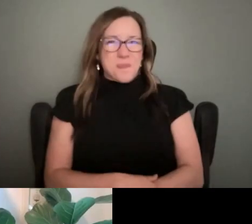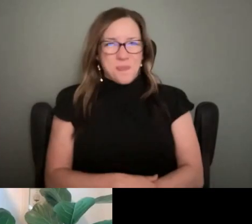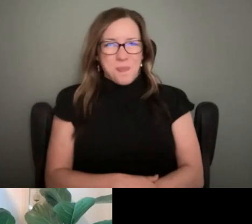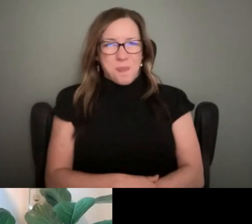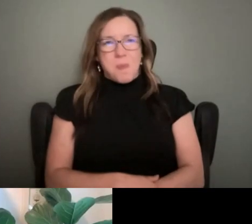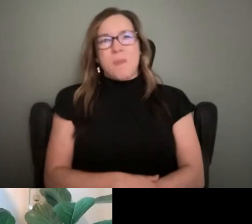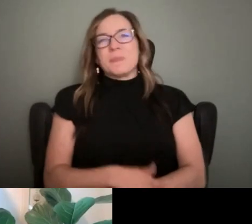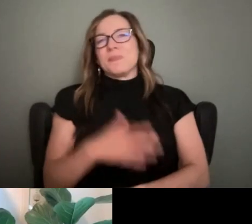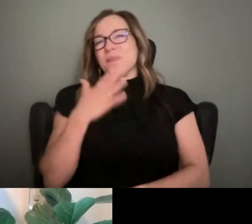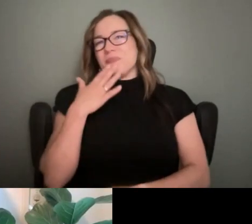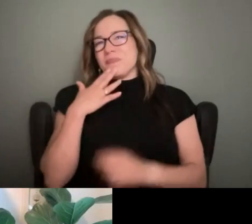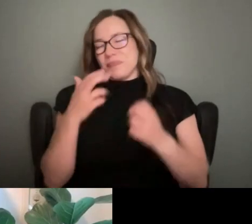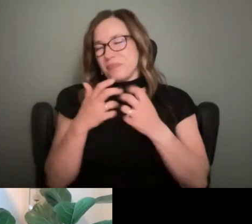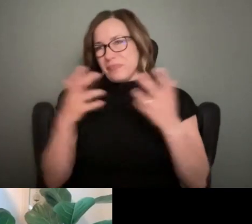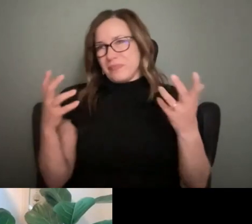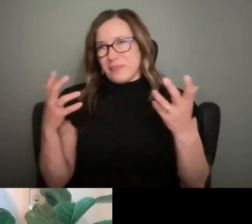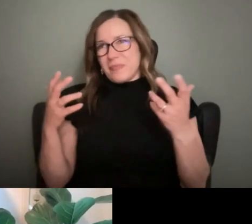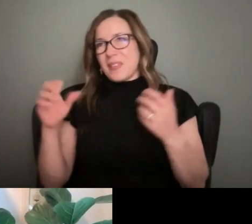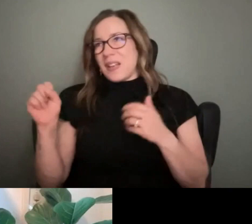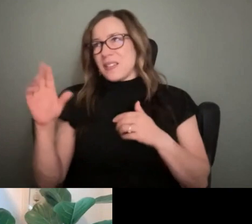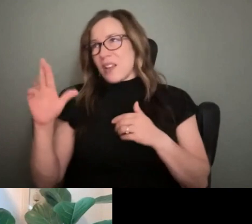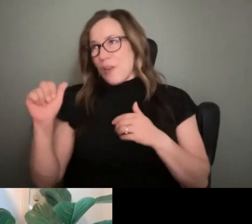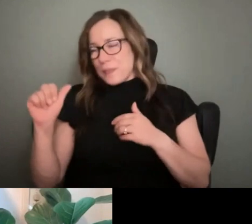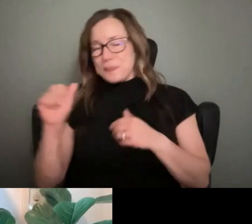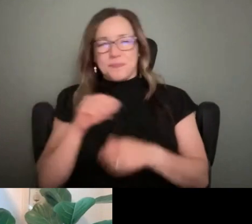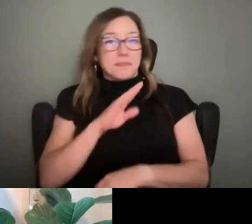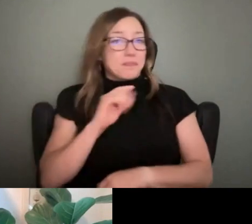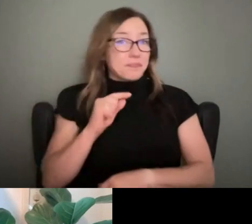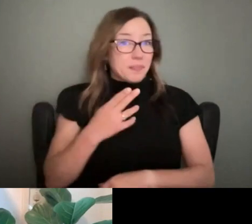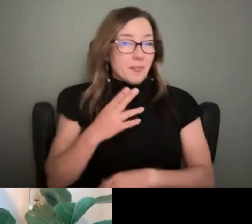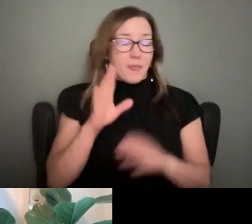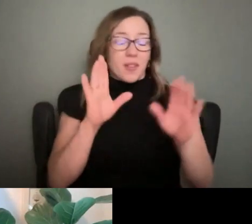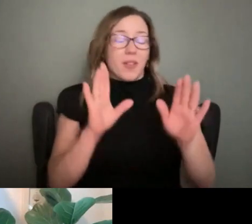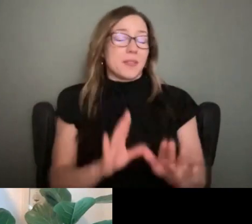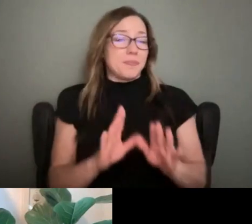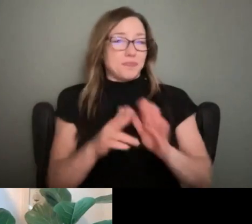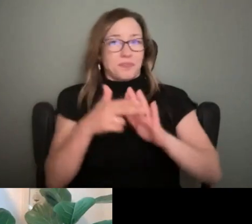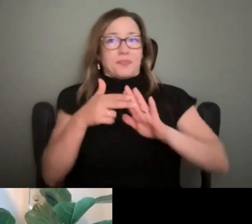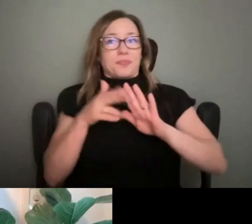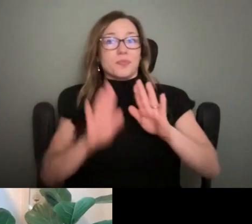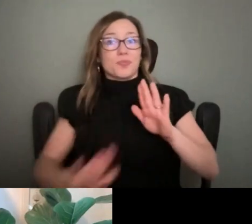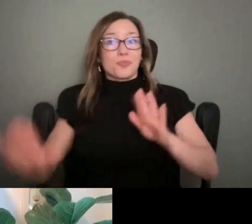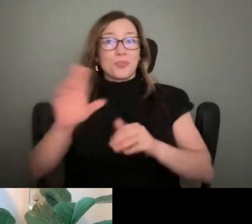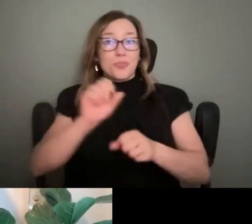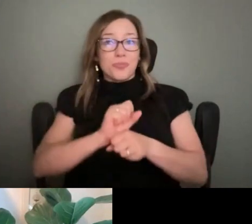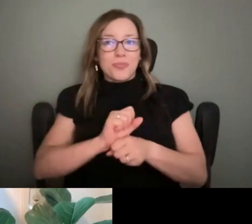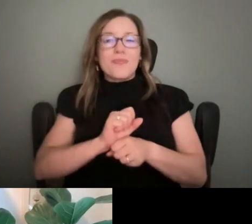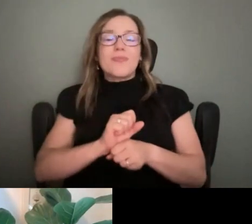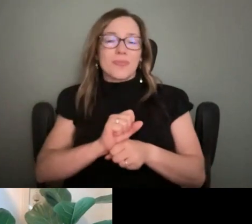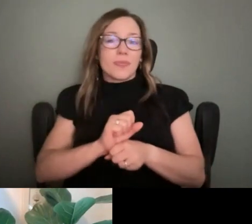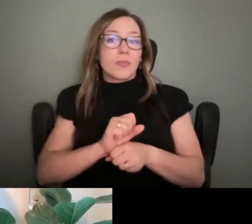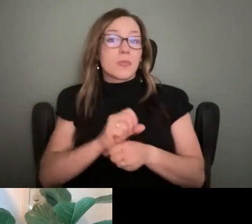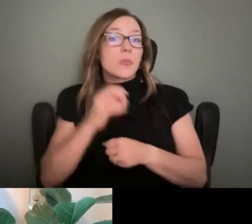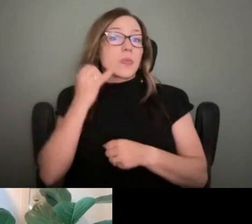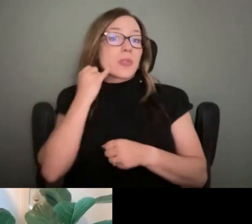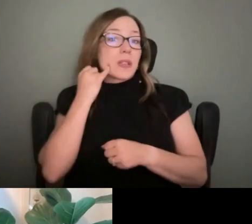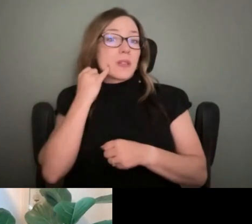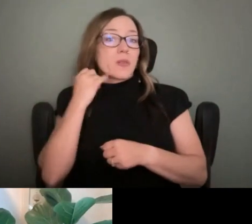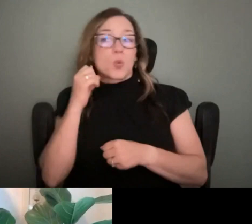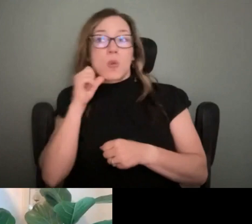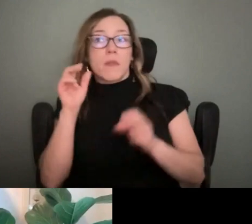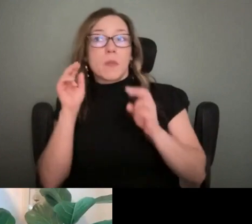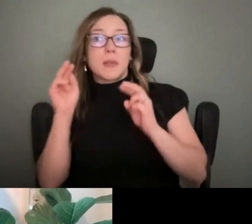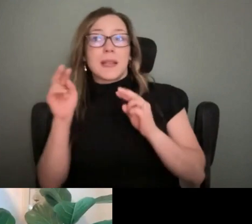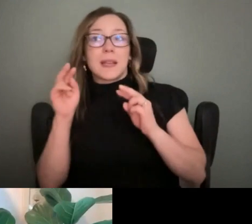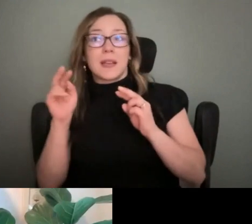Thank you. Thank you, Sarah and Beth, for that fantastic highlight of your work. Just in case folks haven't been keeping an eye on